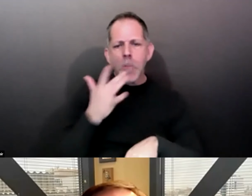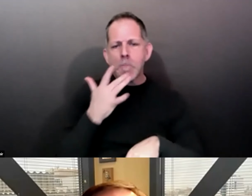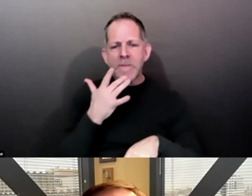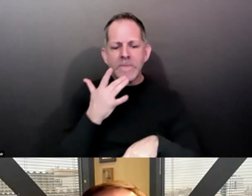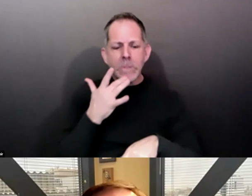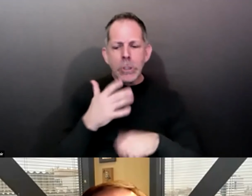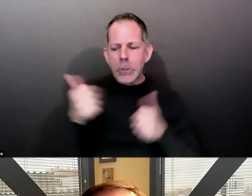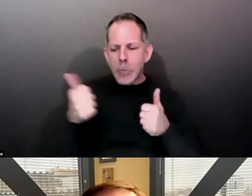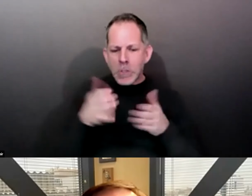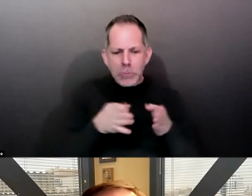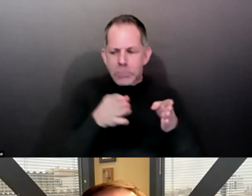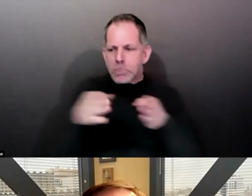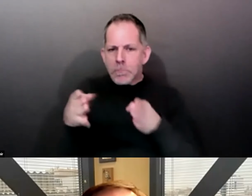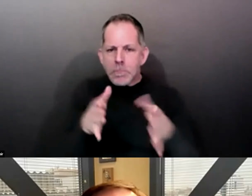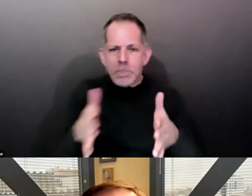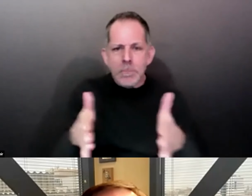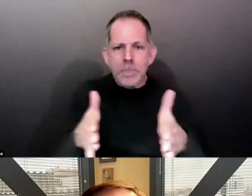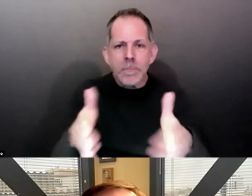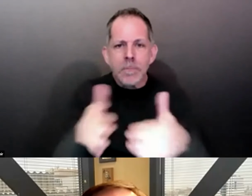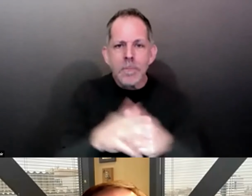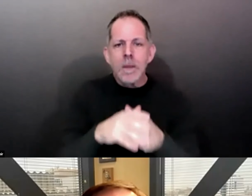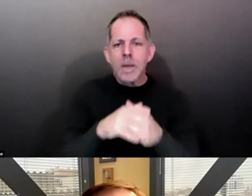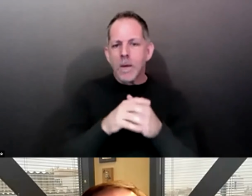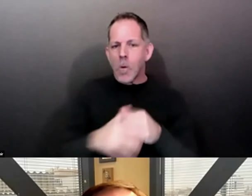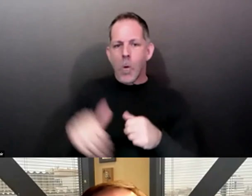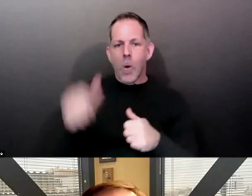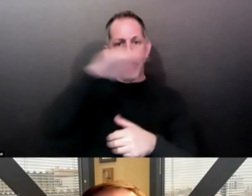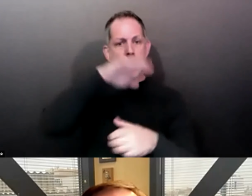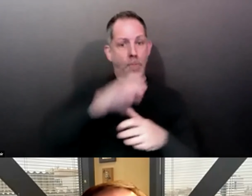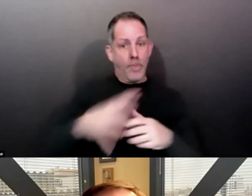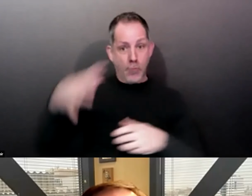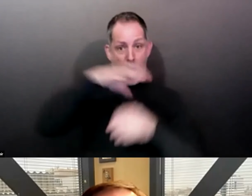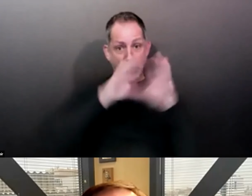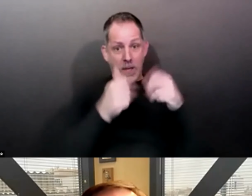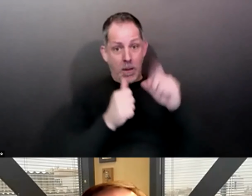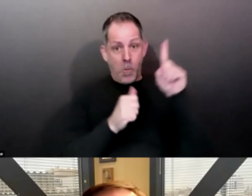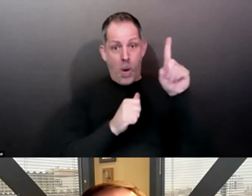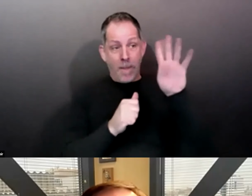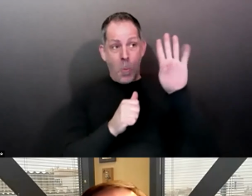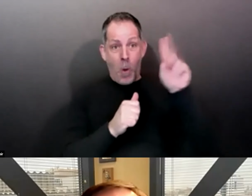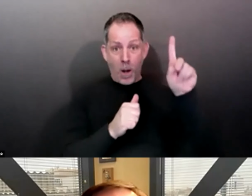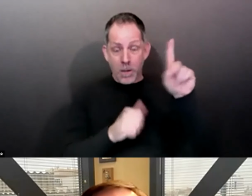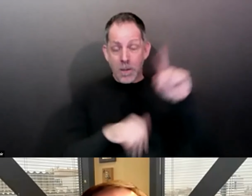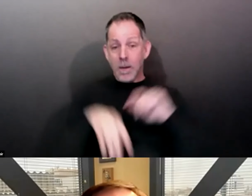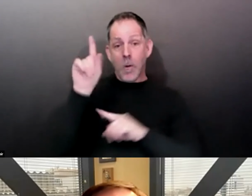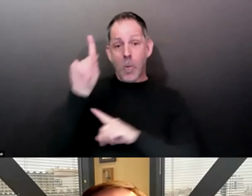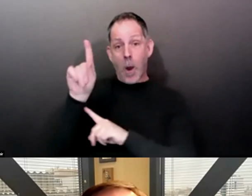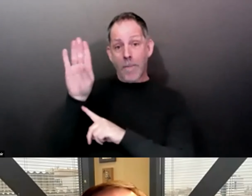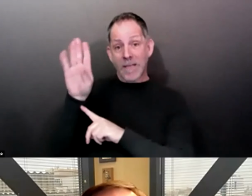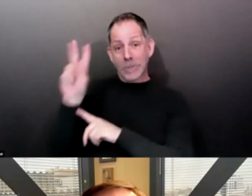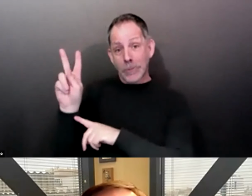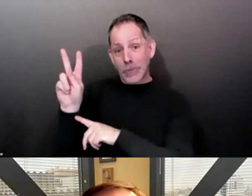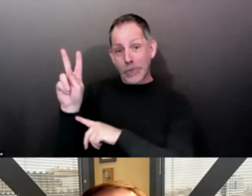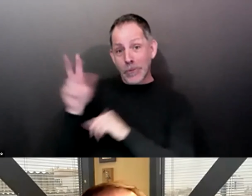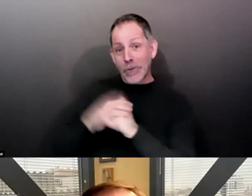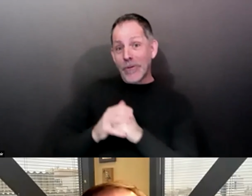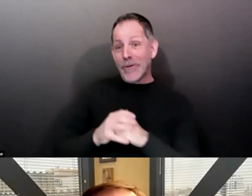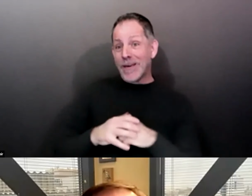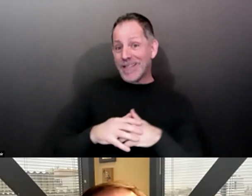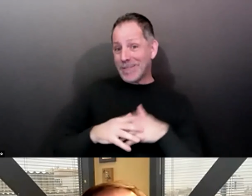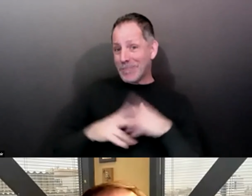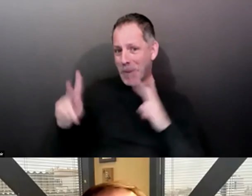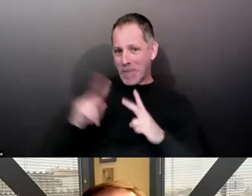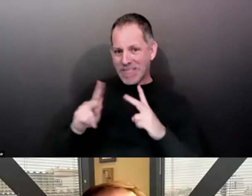prioritize the 1B1s over the 1B2s for those who are still in 1B1 and haven't gotten